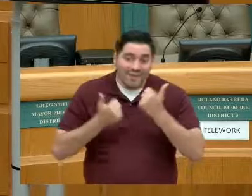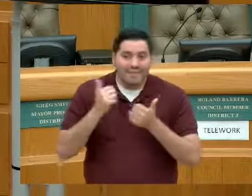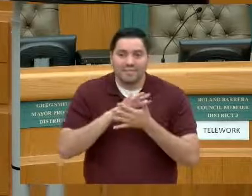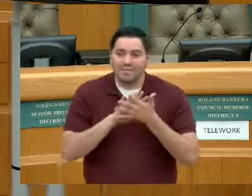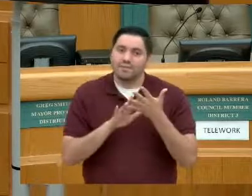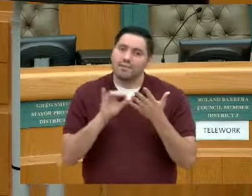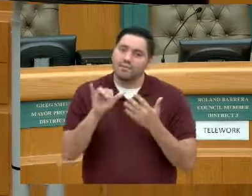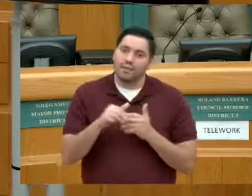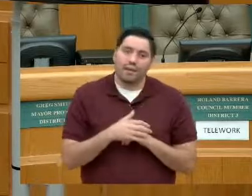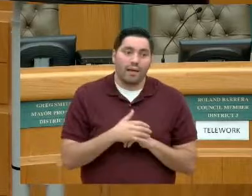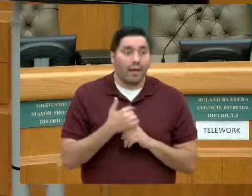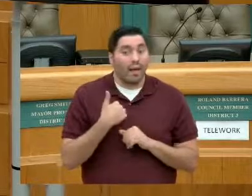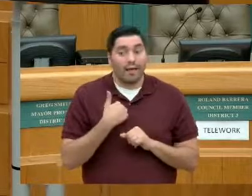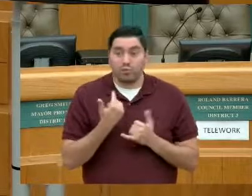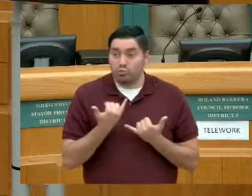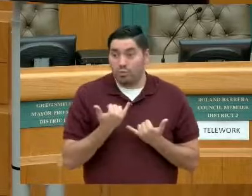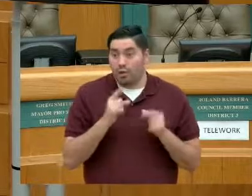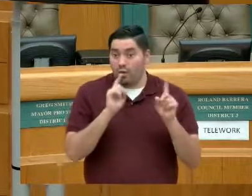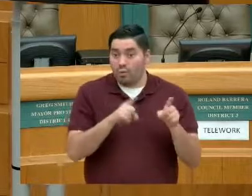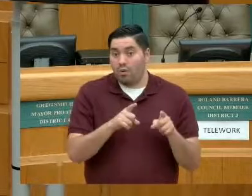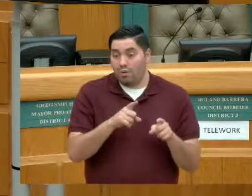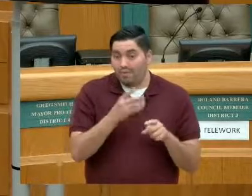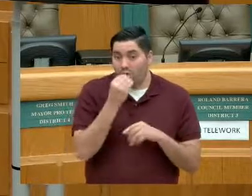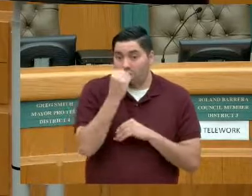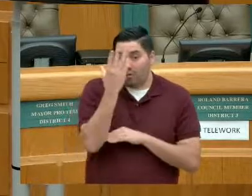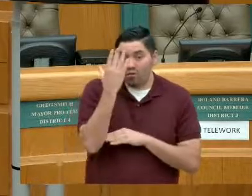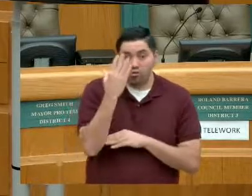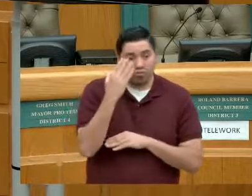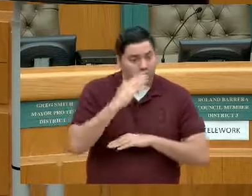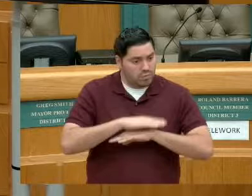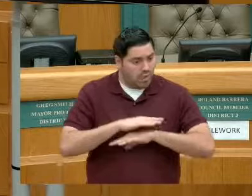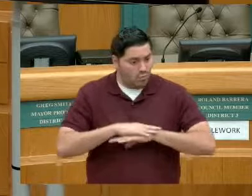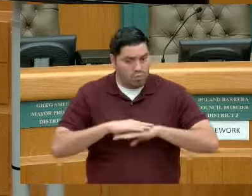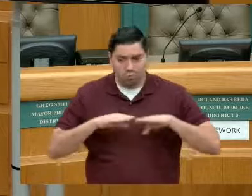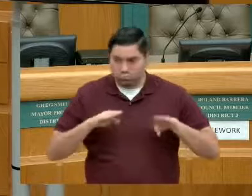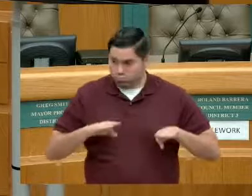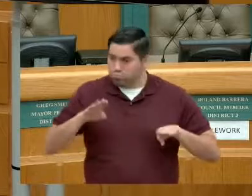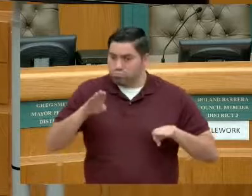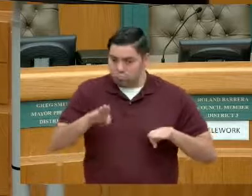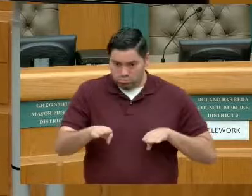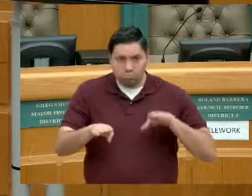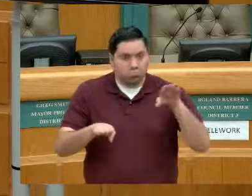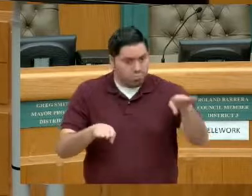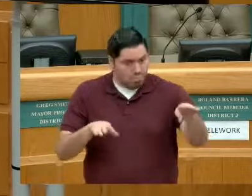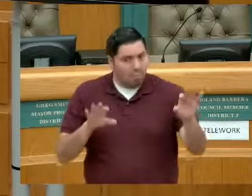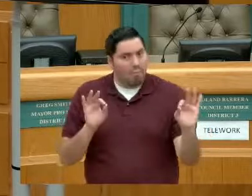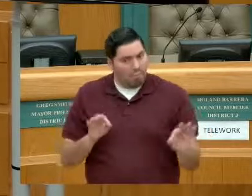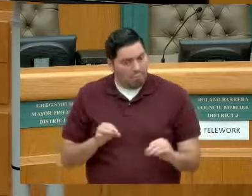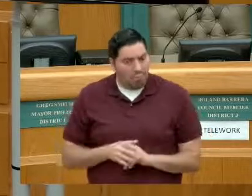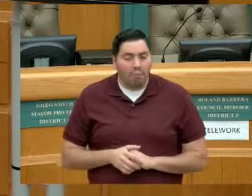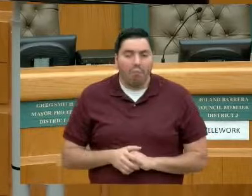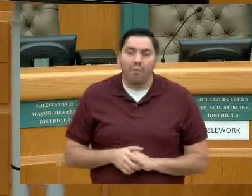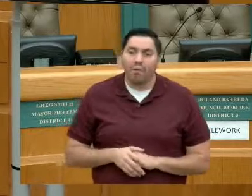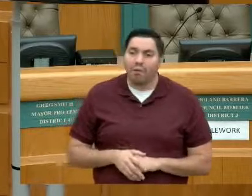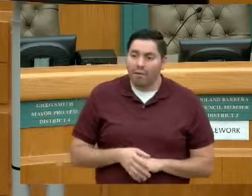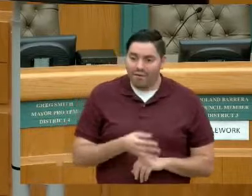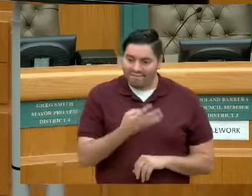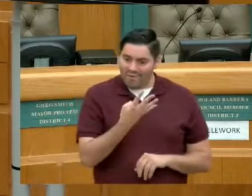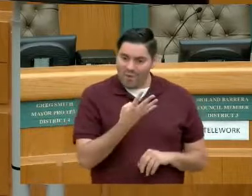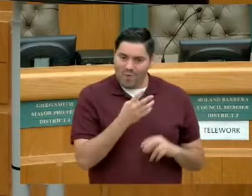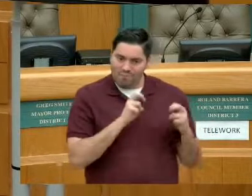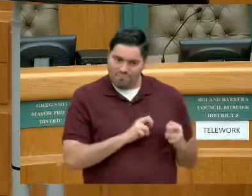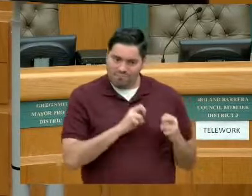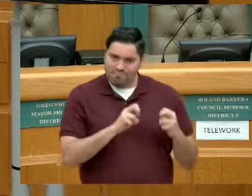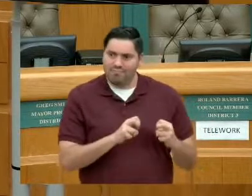that are open and up and running. And I went by and had lunch at a restaurant today. There was tables spread out.